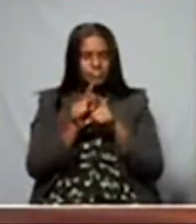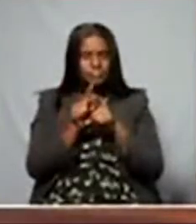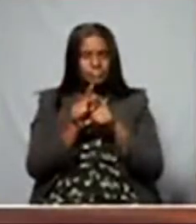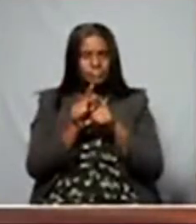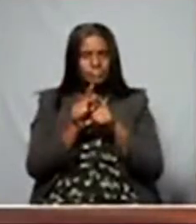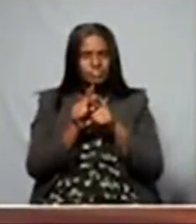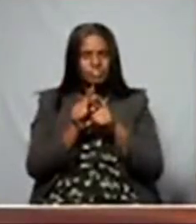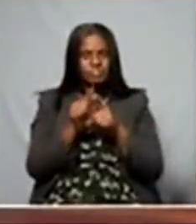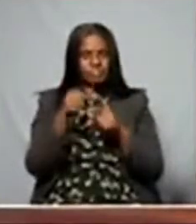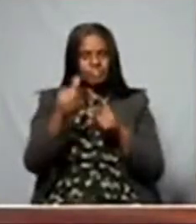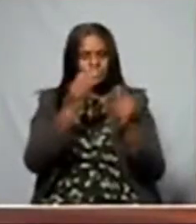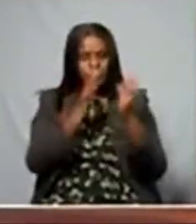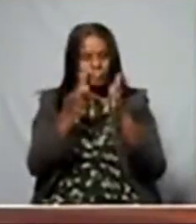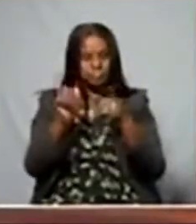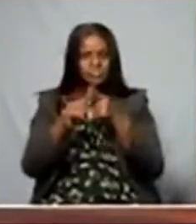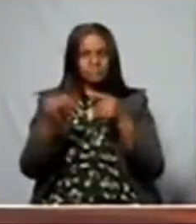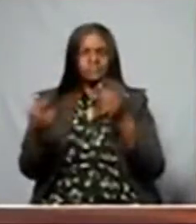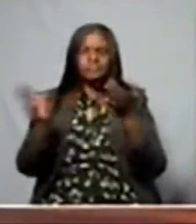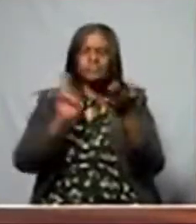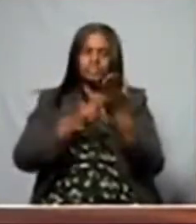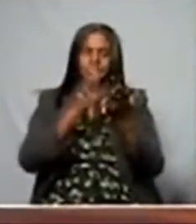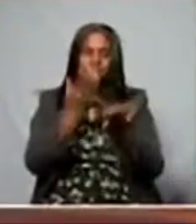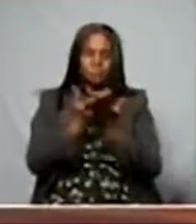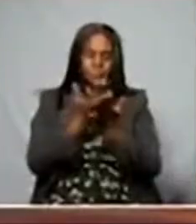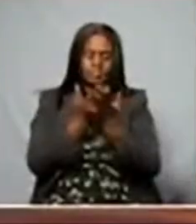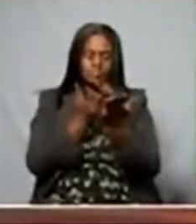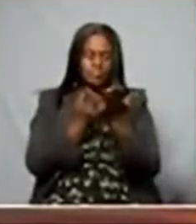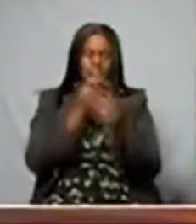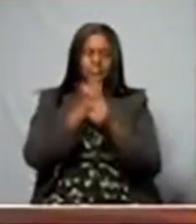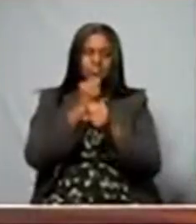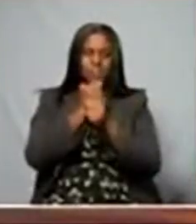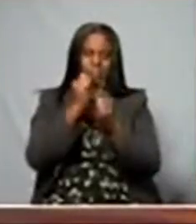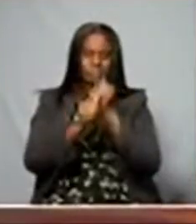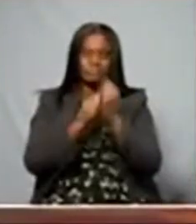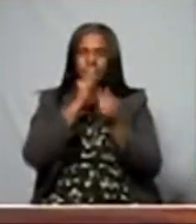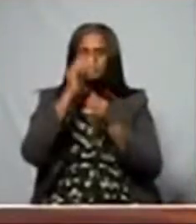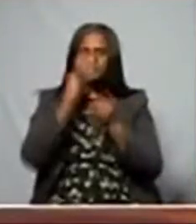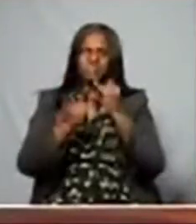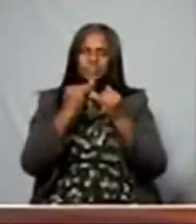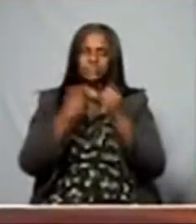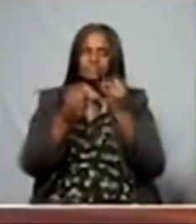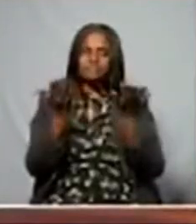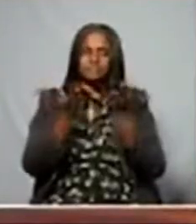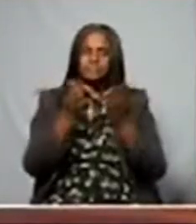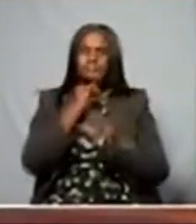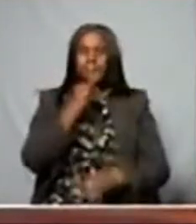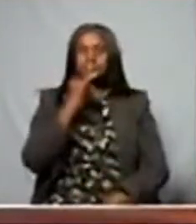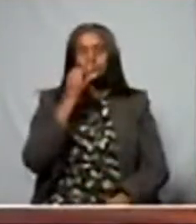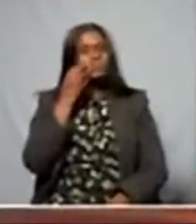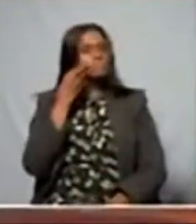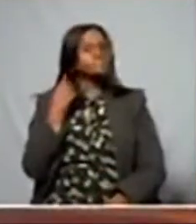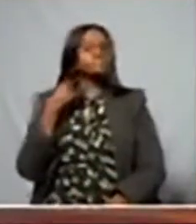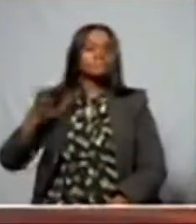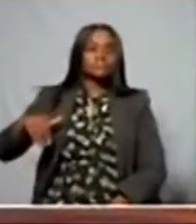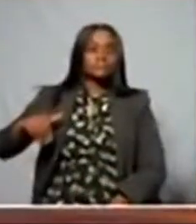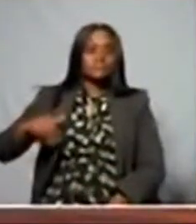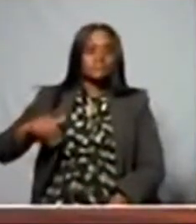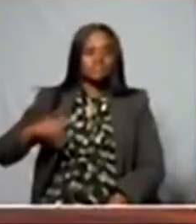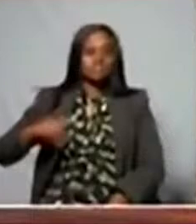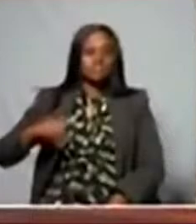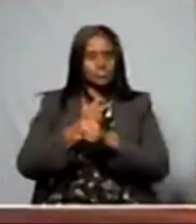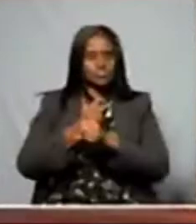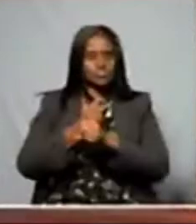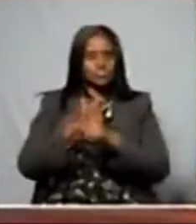they intend to retender the works which were not completed. Last year was a challenging